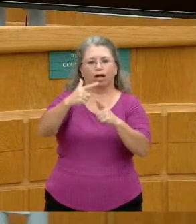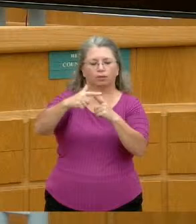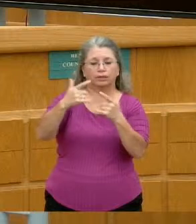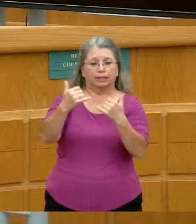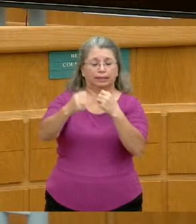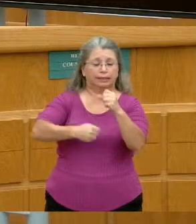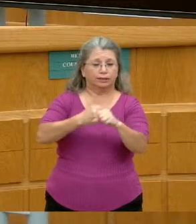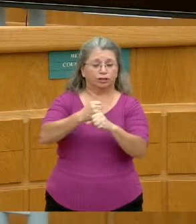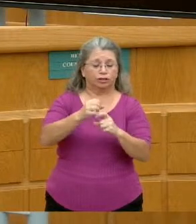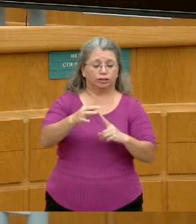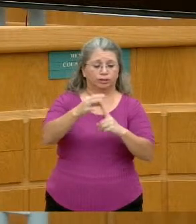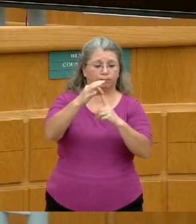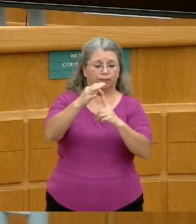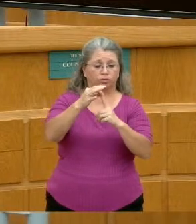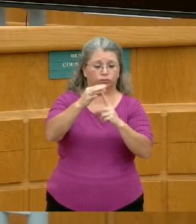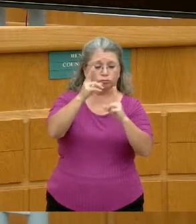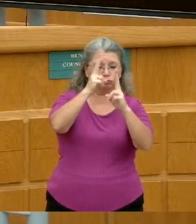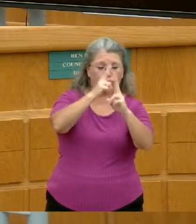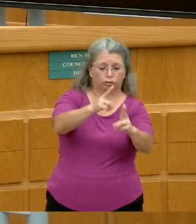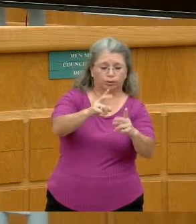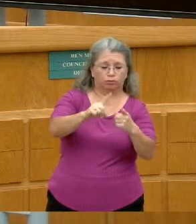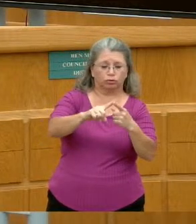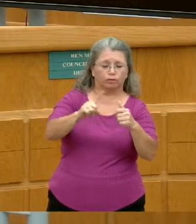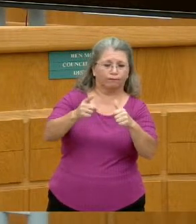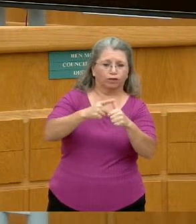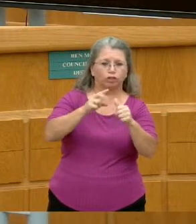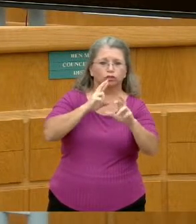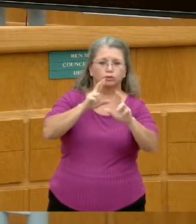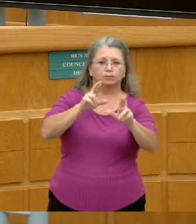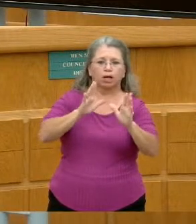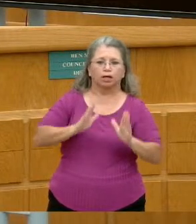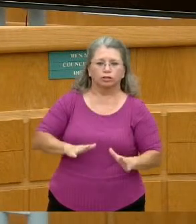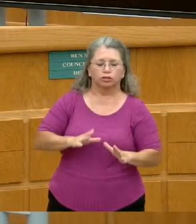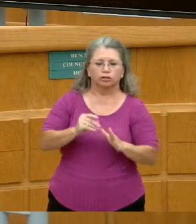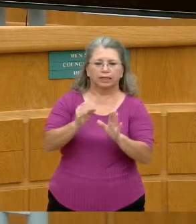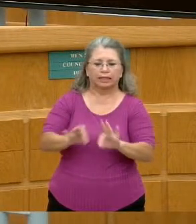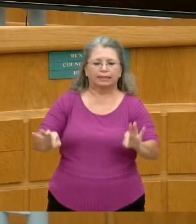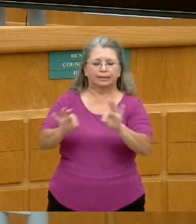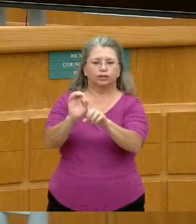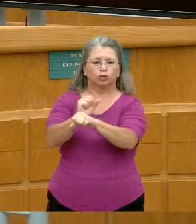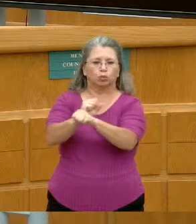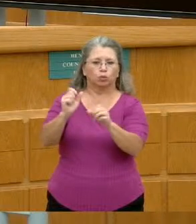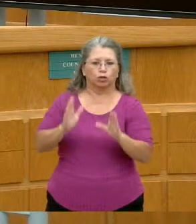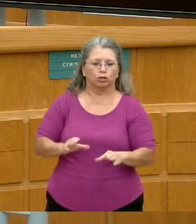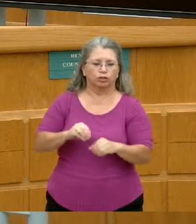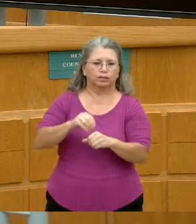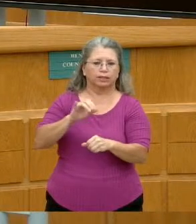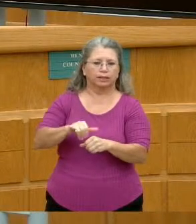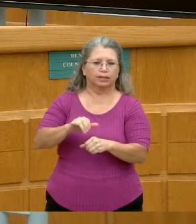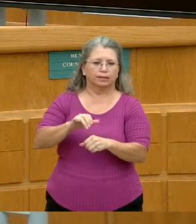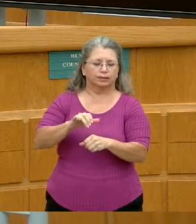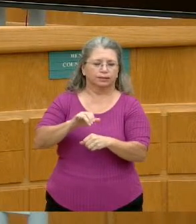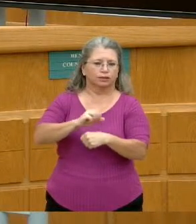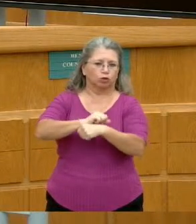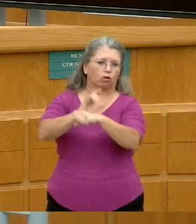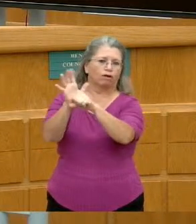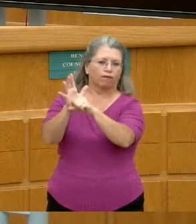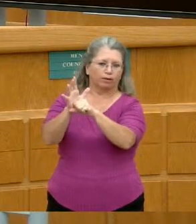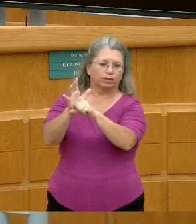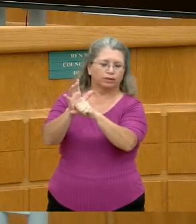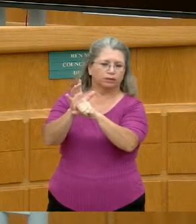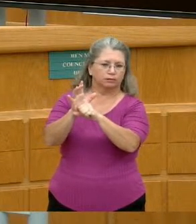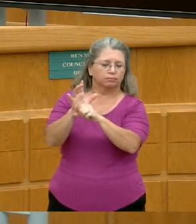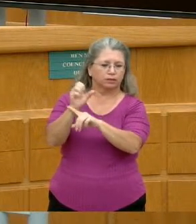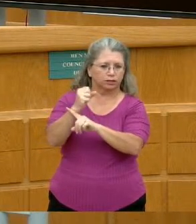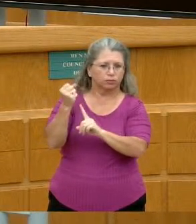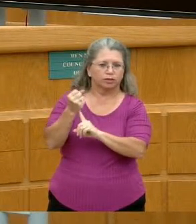special tribute to first responders and essential workers in the coronavirus crisis. So everyone is recognizing